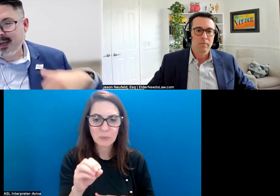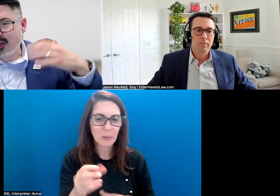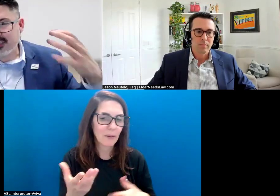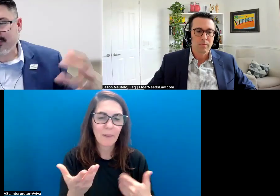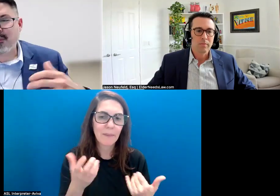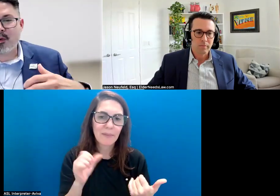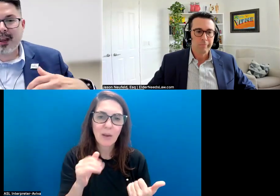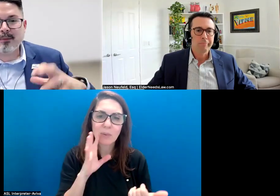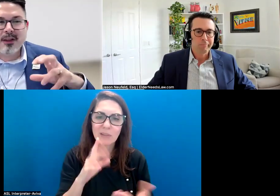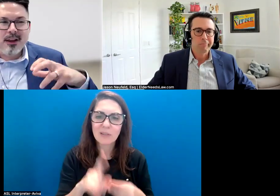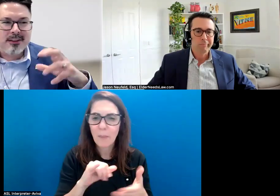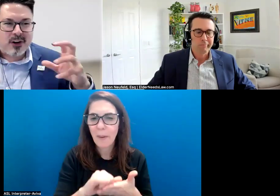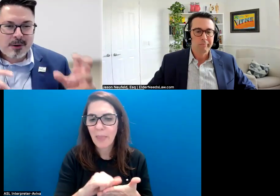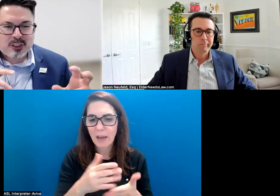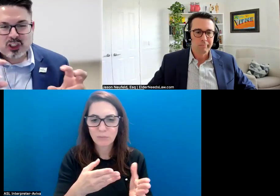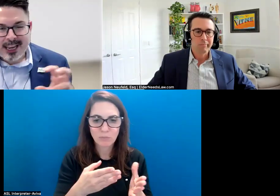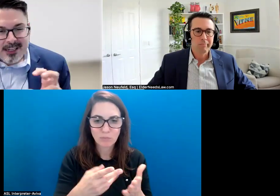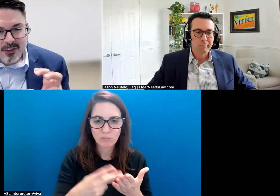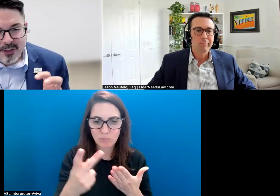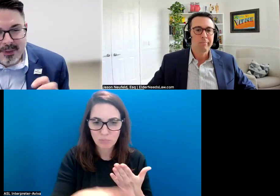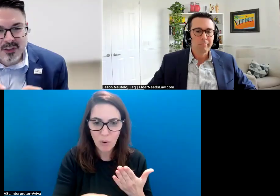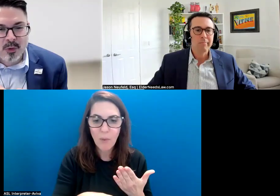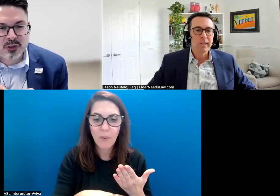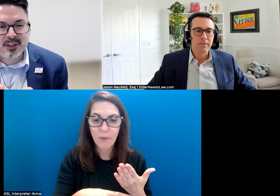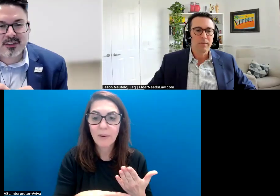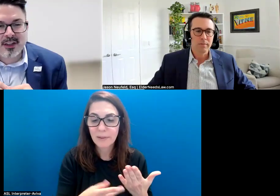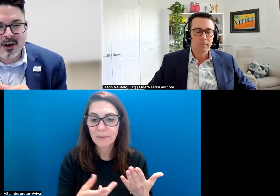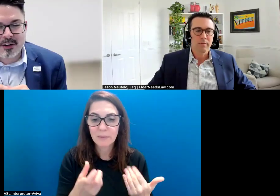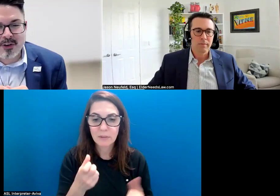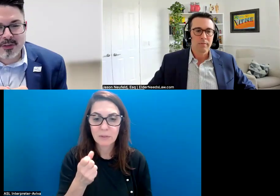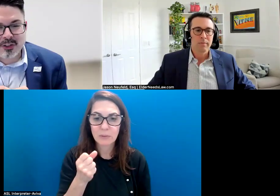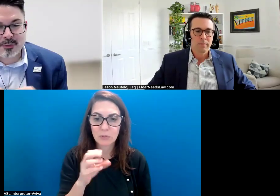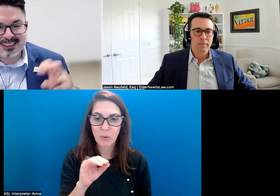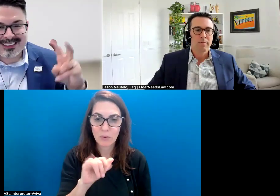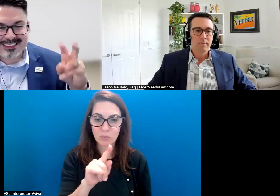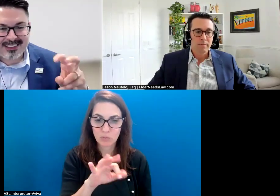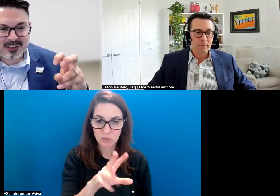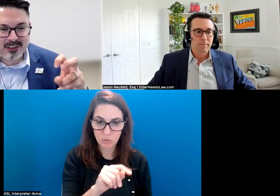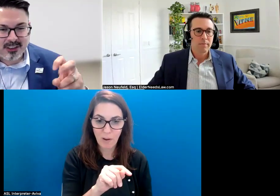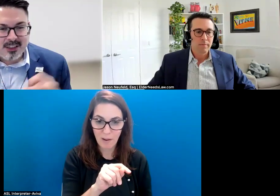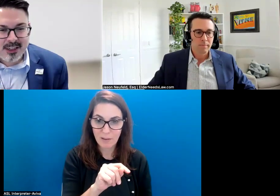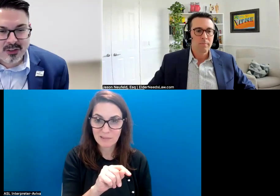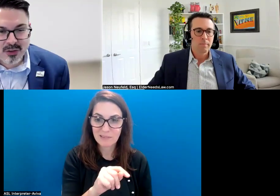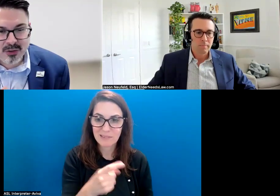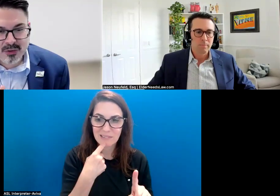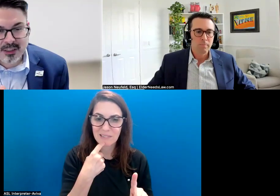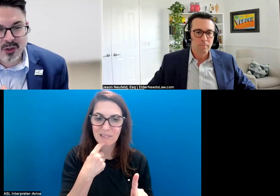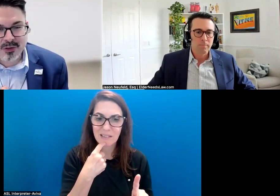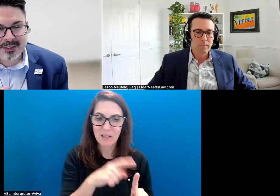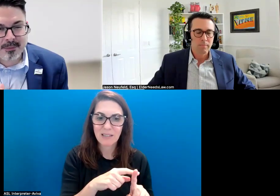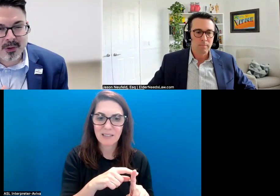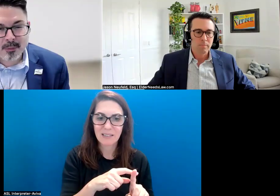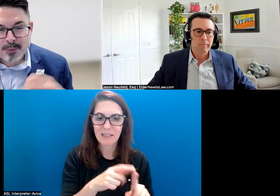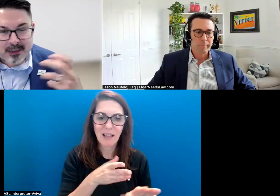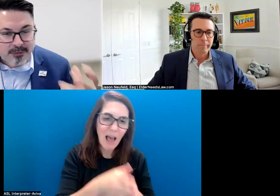start about all these different programs, terms change a little bit. So when Yeah. trusts are involved, the term successor Mhm. is used in lieu